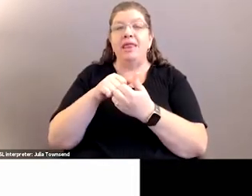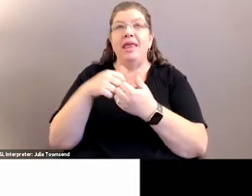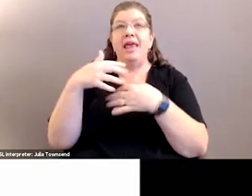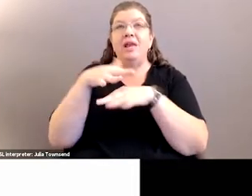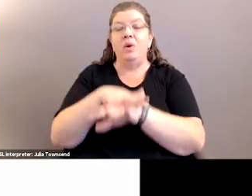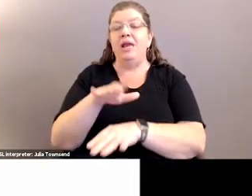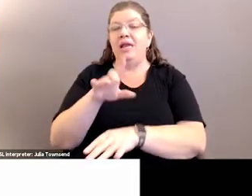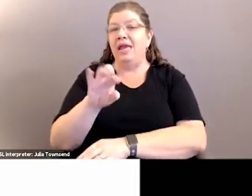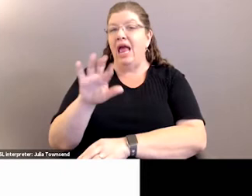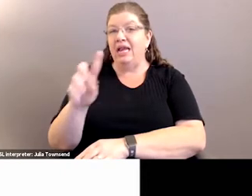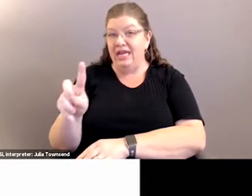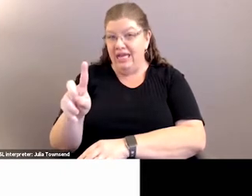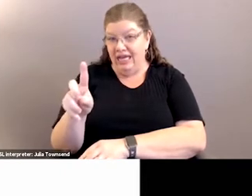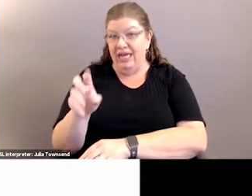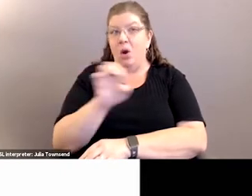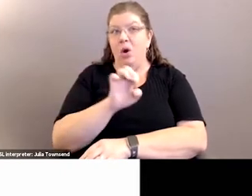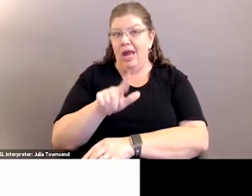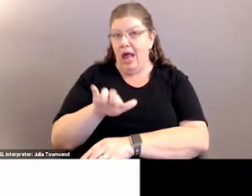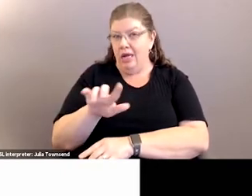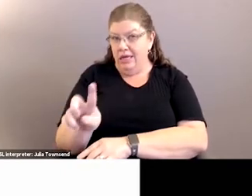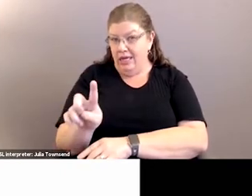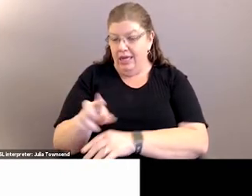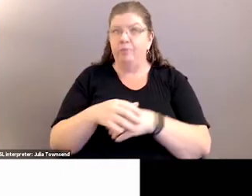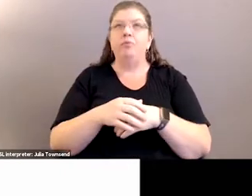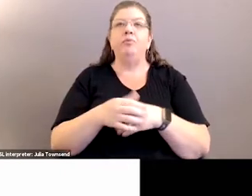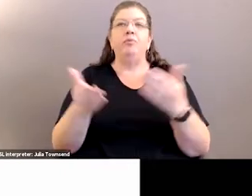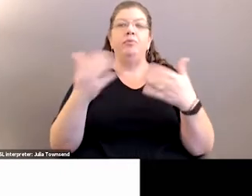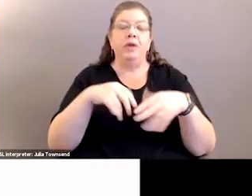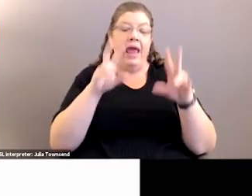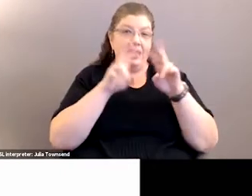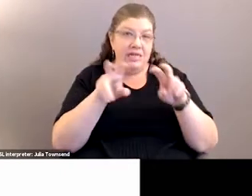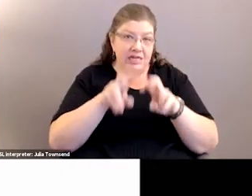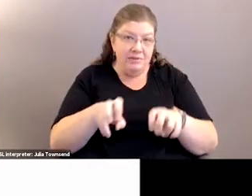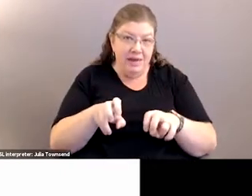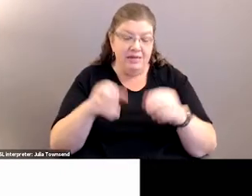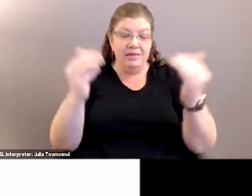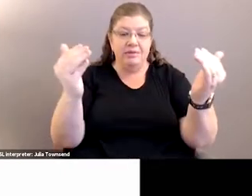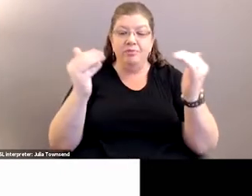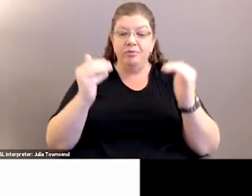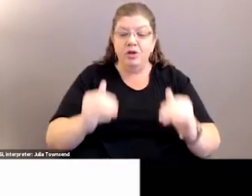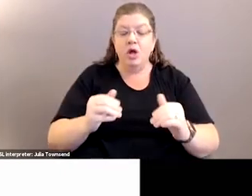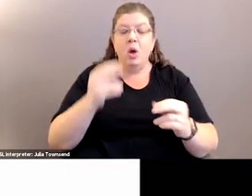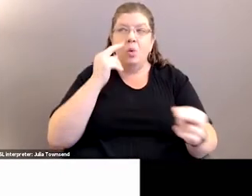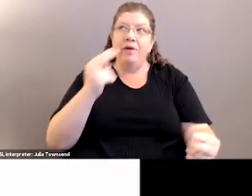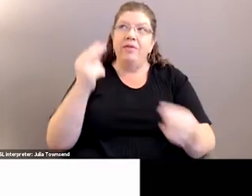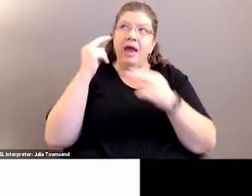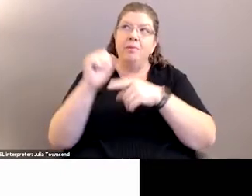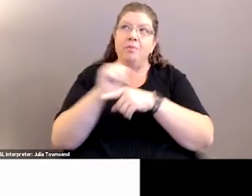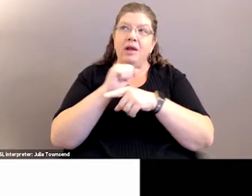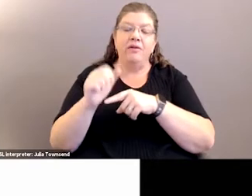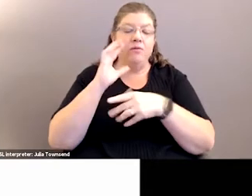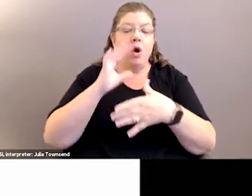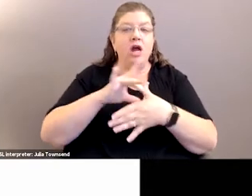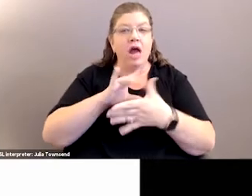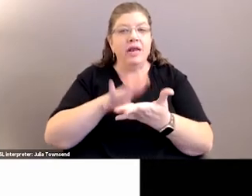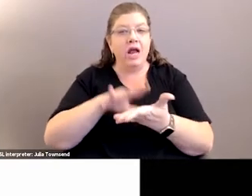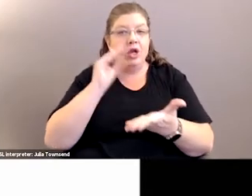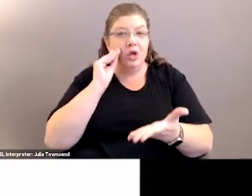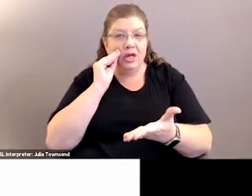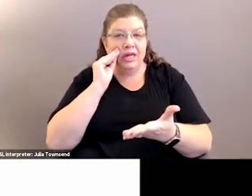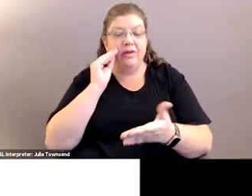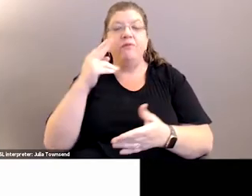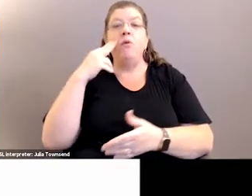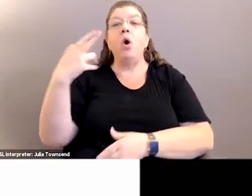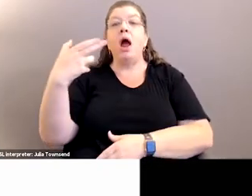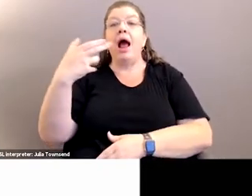eld assessments reflective practices for content learning and language development and in secondary we'll also